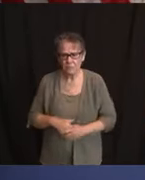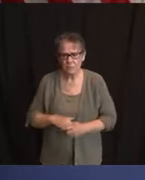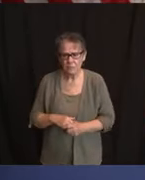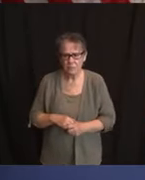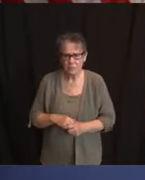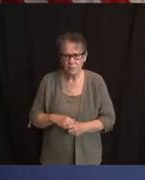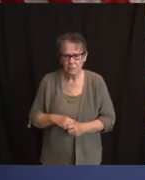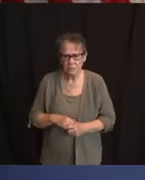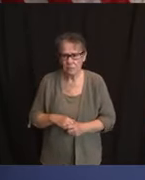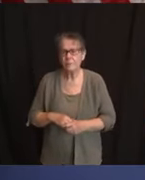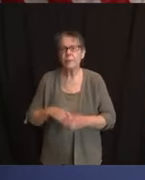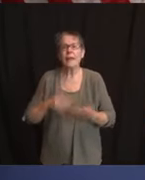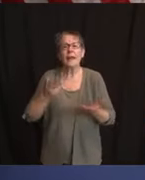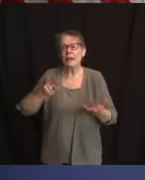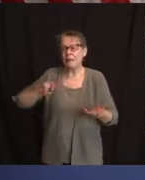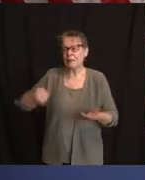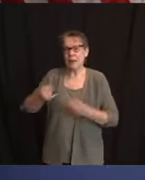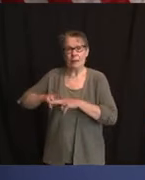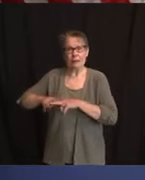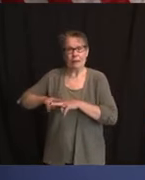all the time. We put people up, we pull back.